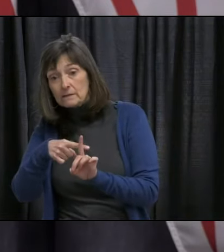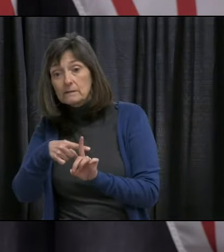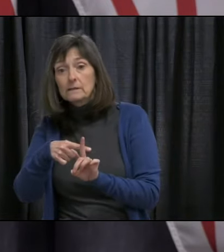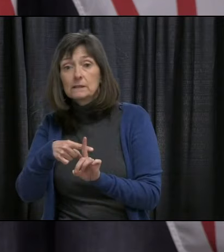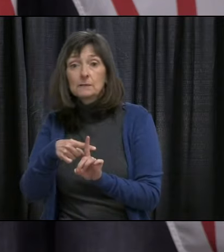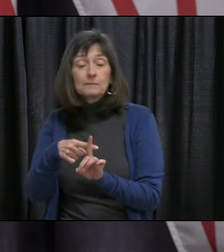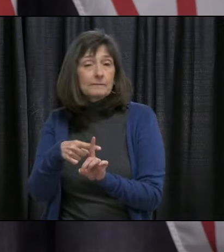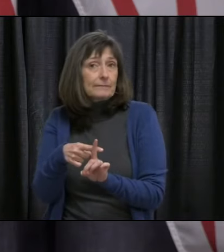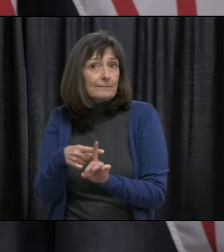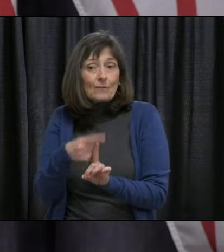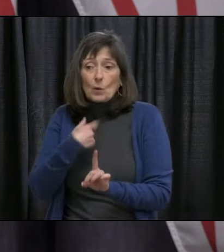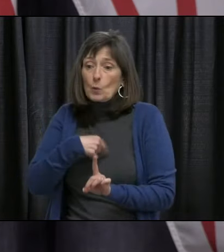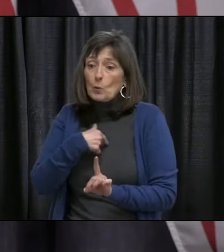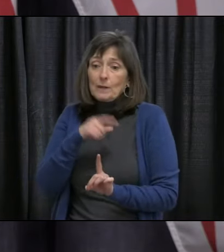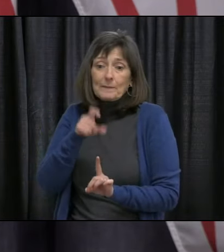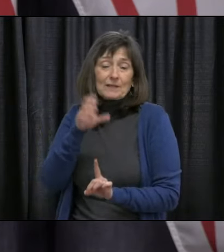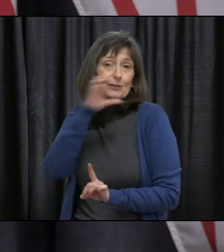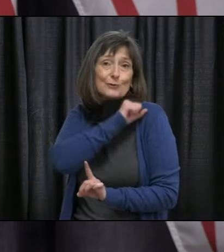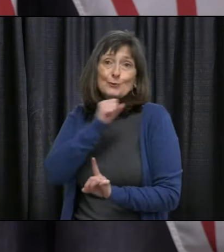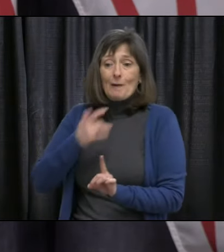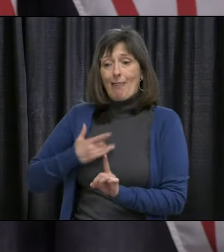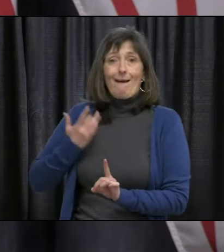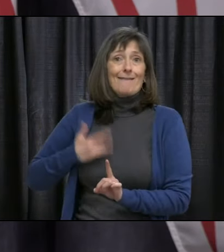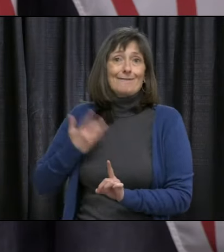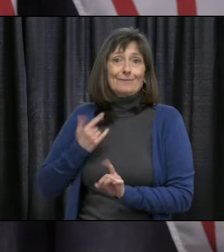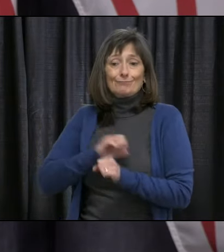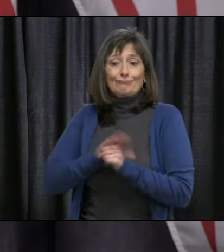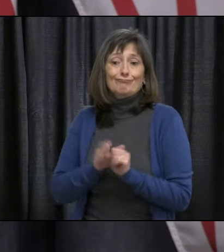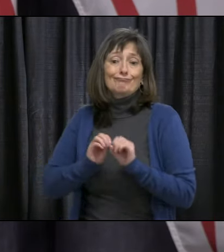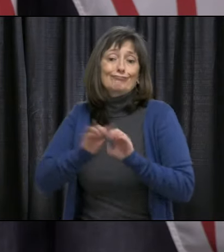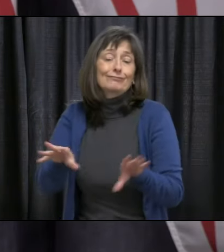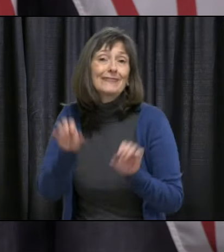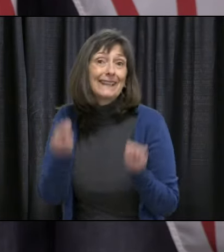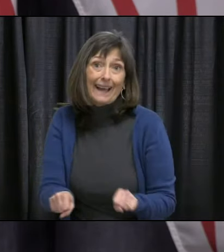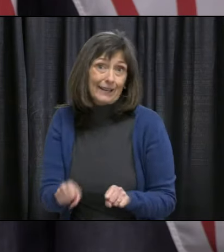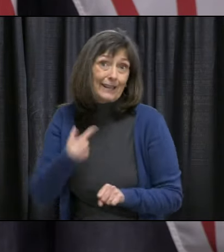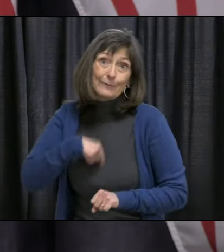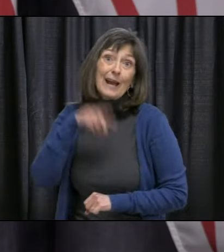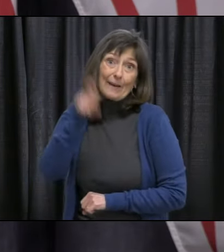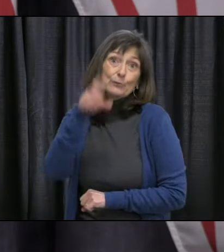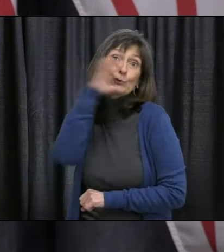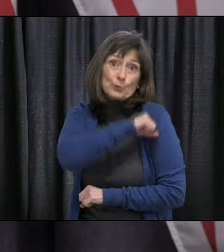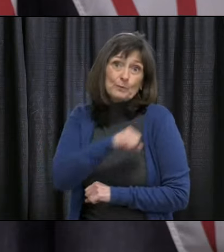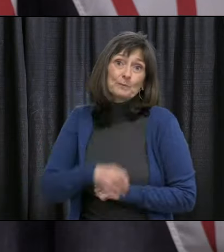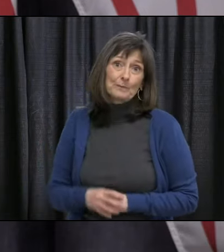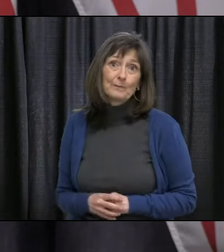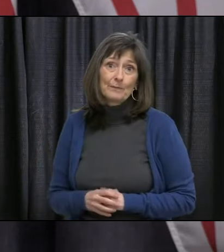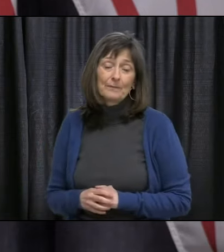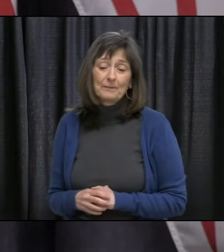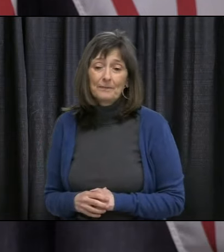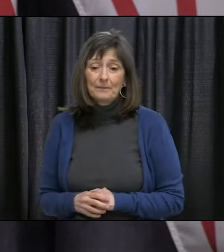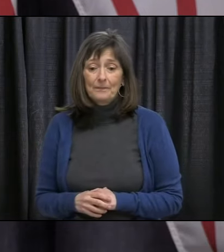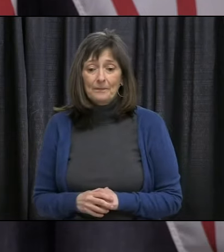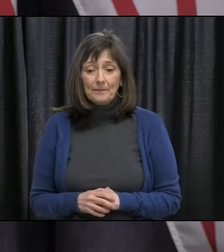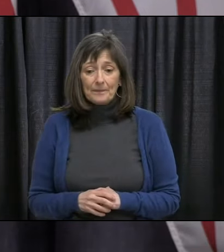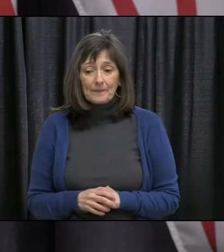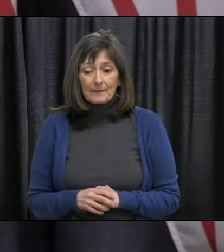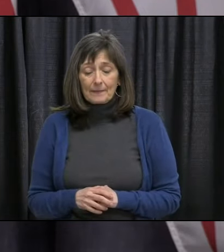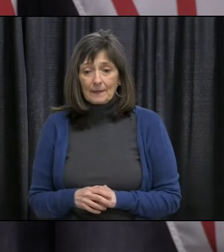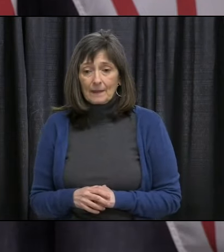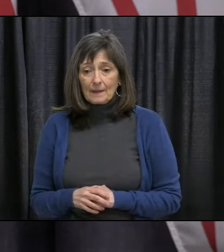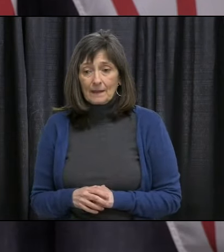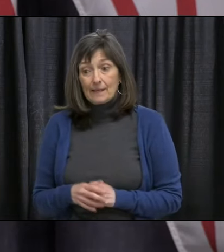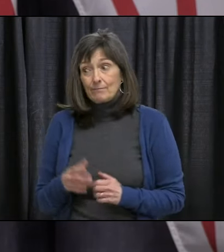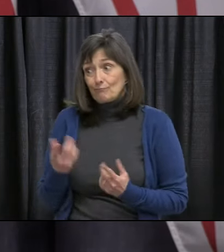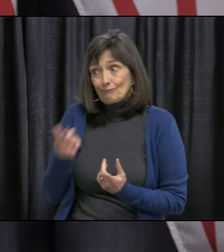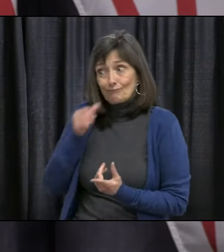we have to react to a positive test as we would any positive test, which is what happened in this situation. And this